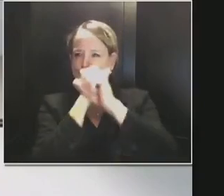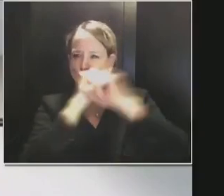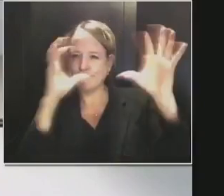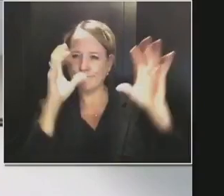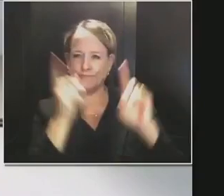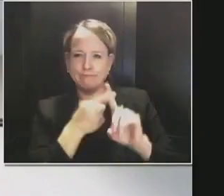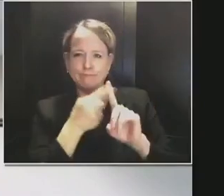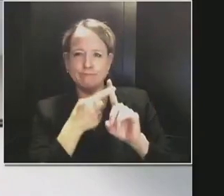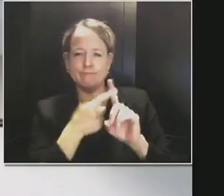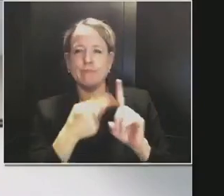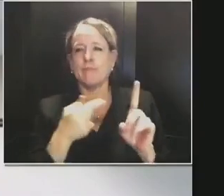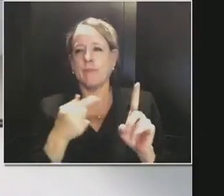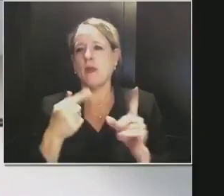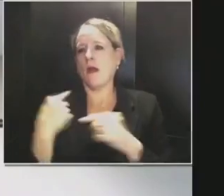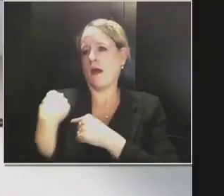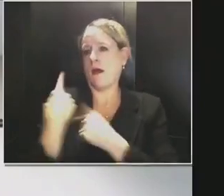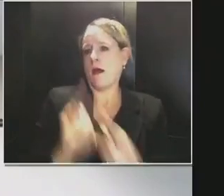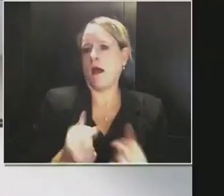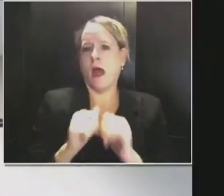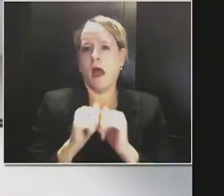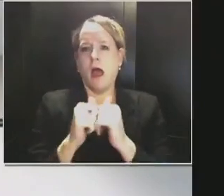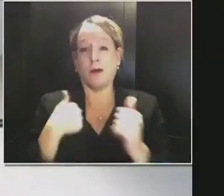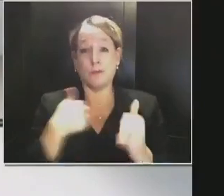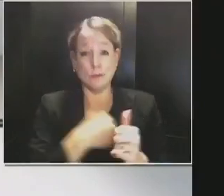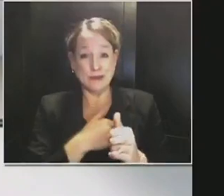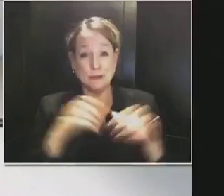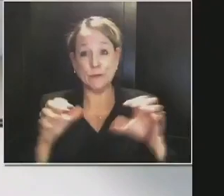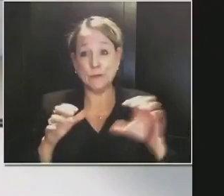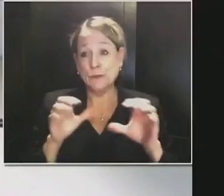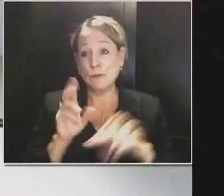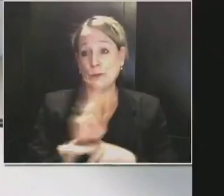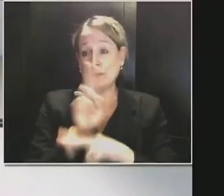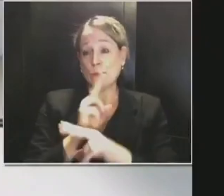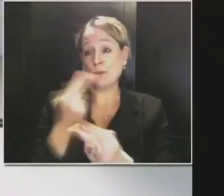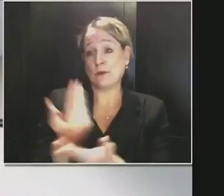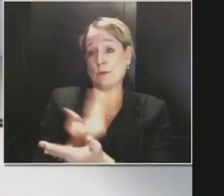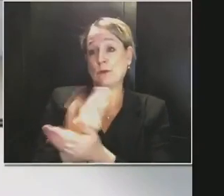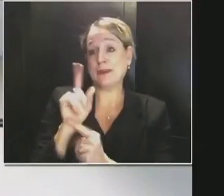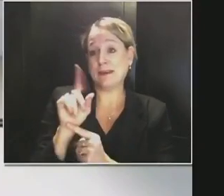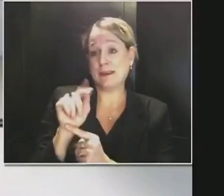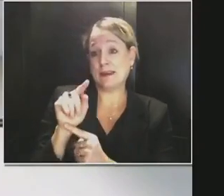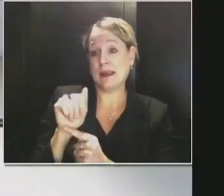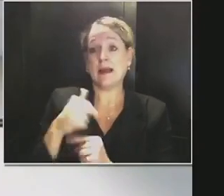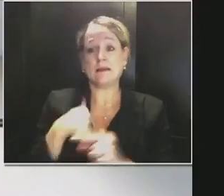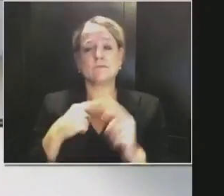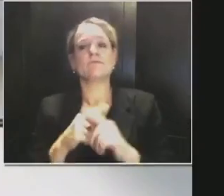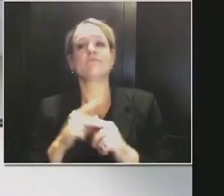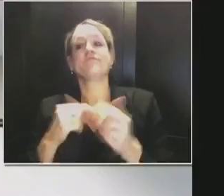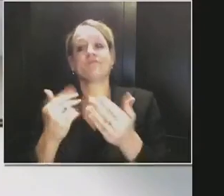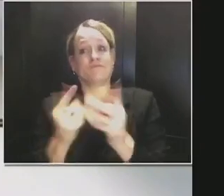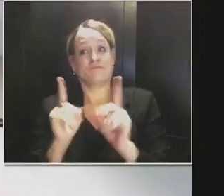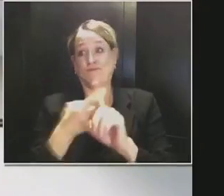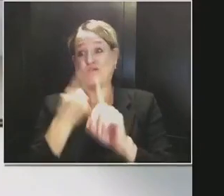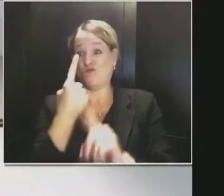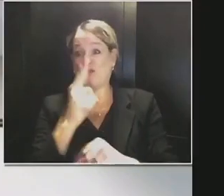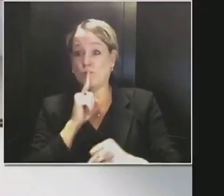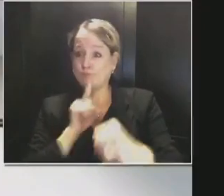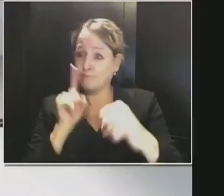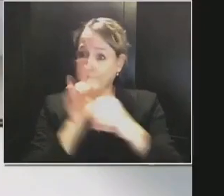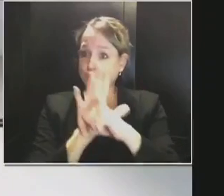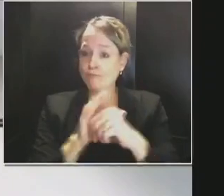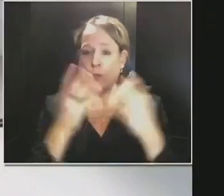data. Every day, we have provided up-to-date reports of the number of people who have been tested for